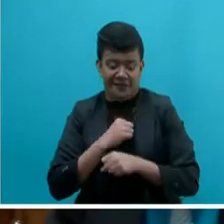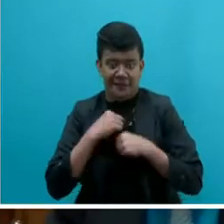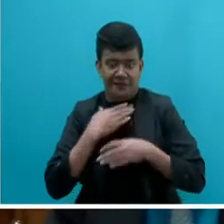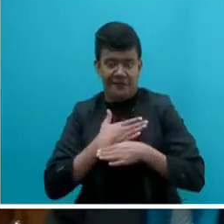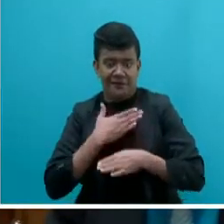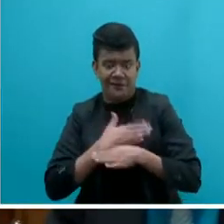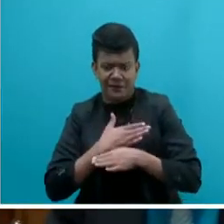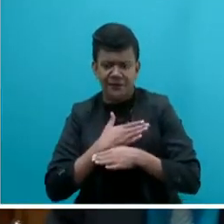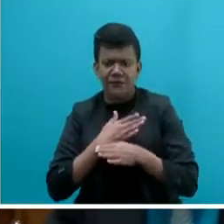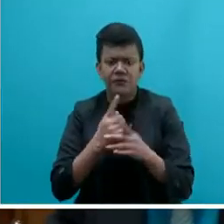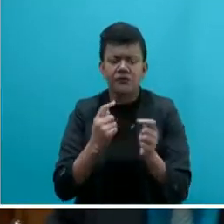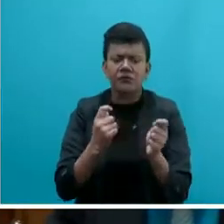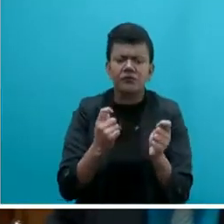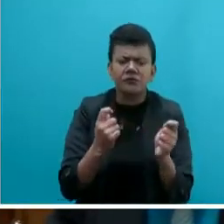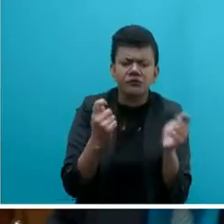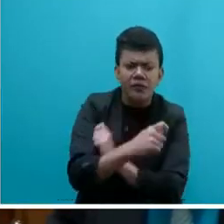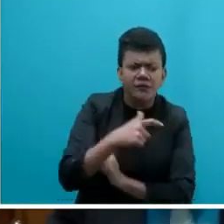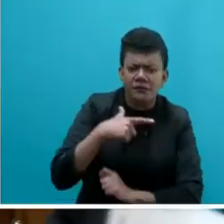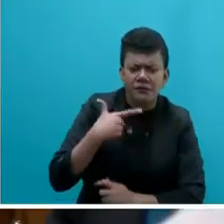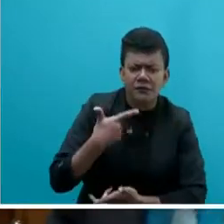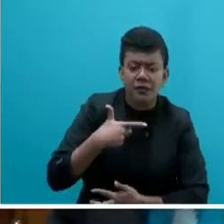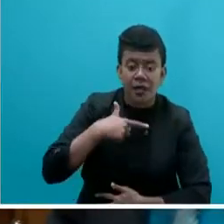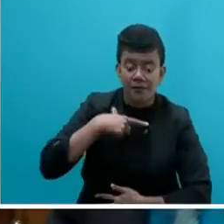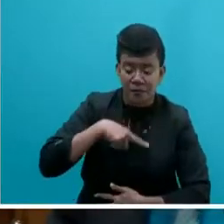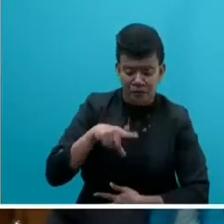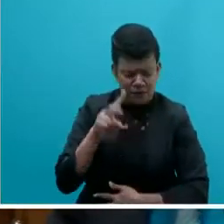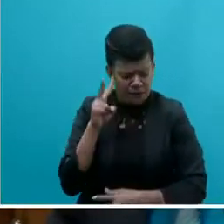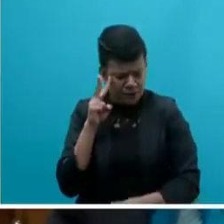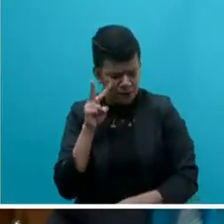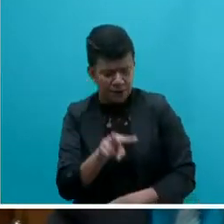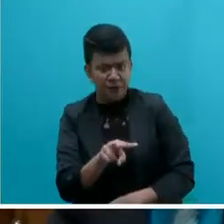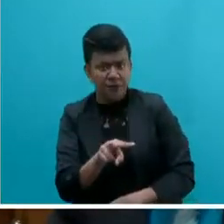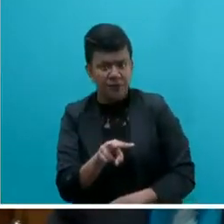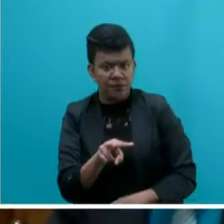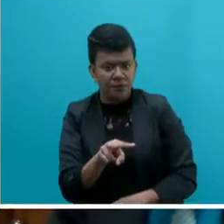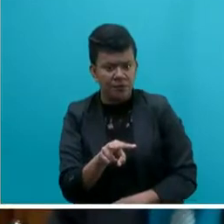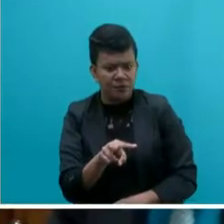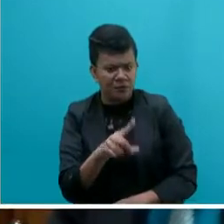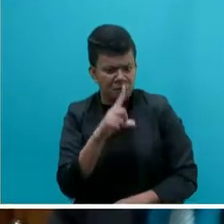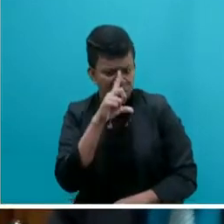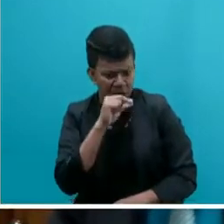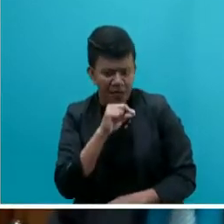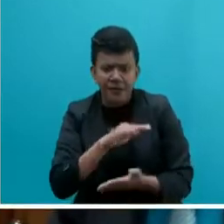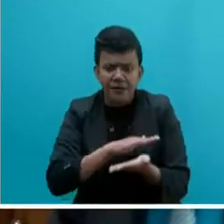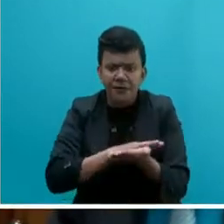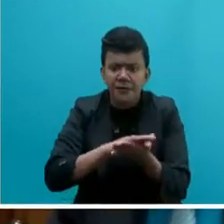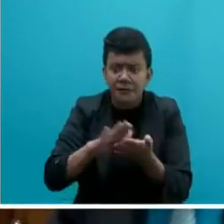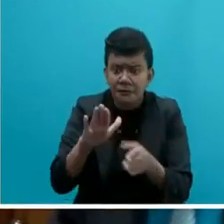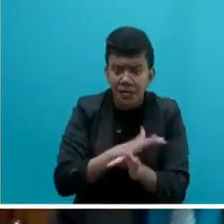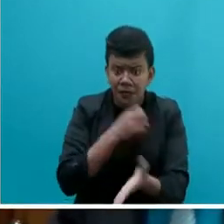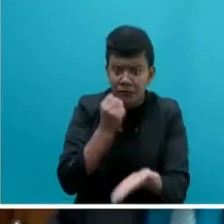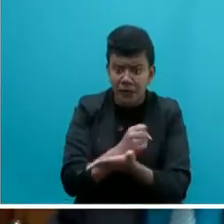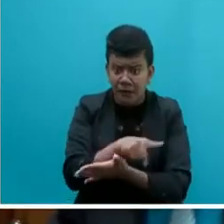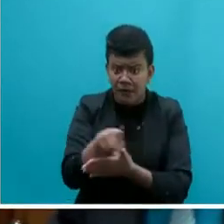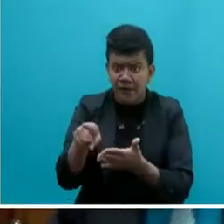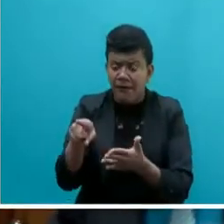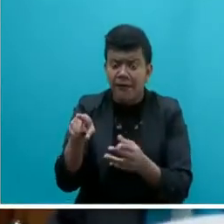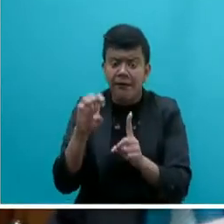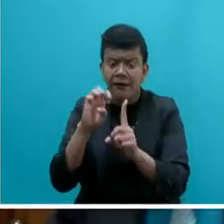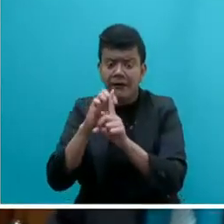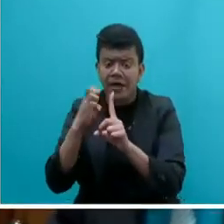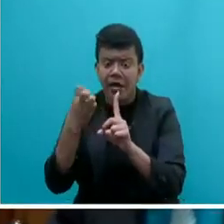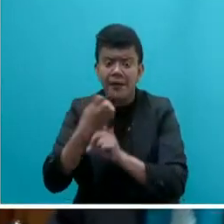building resilience to waterways-related hazards and ensuring our environment is managed sustainably for now and future